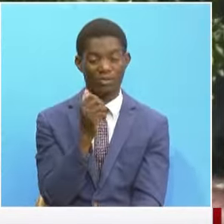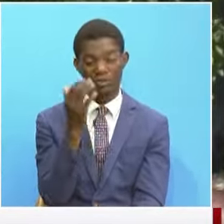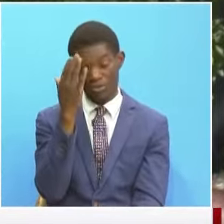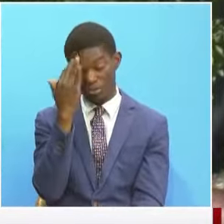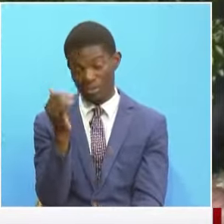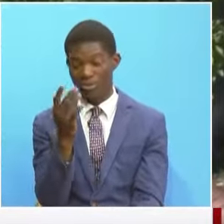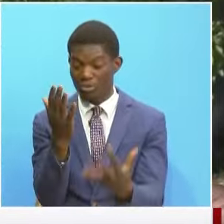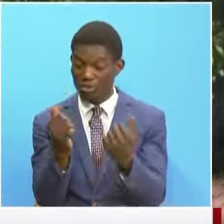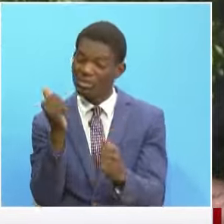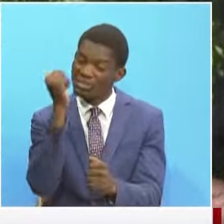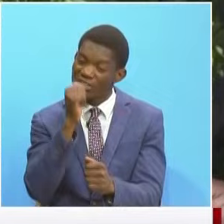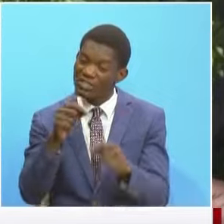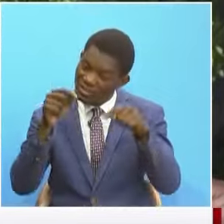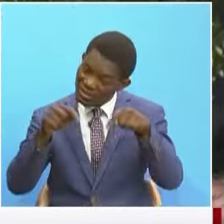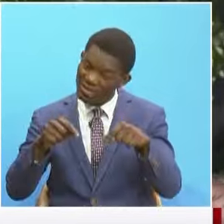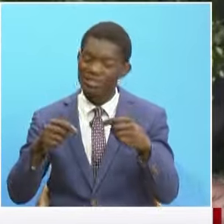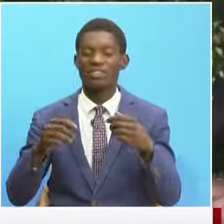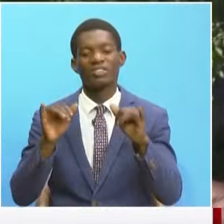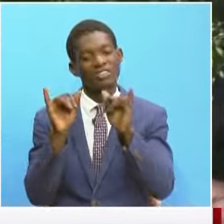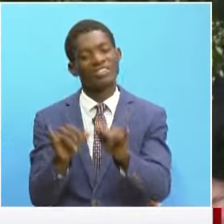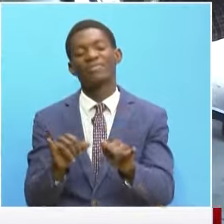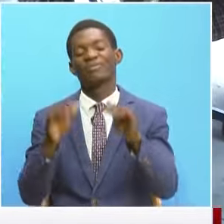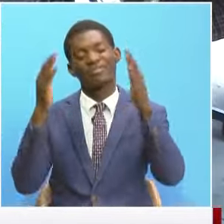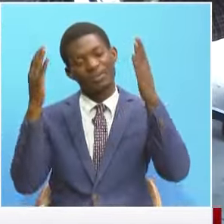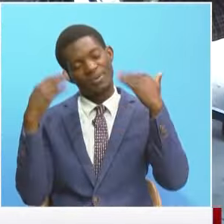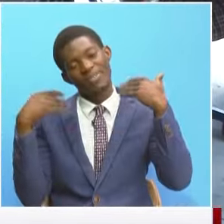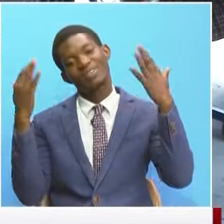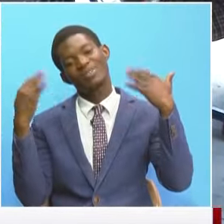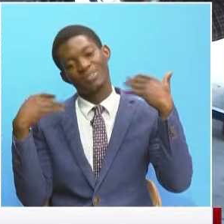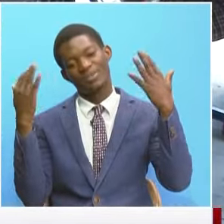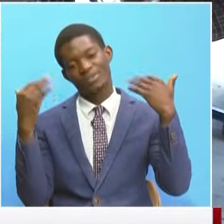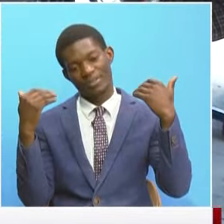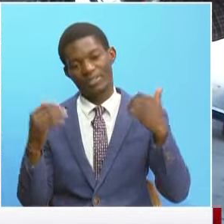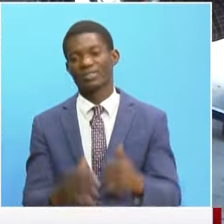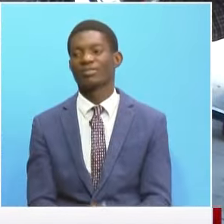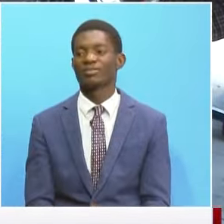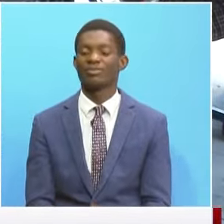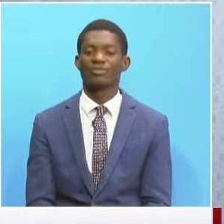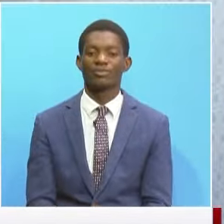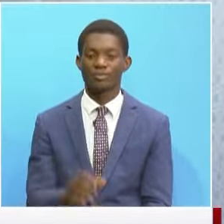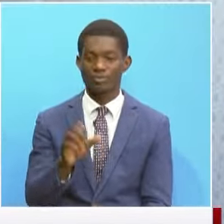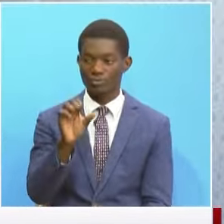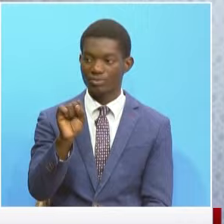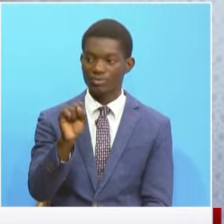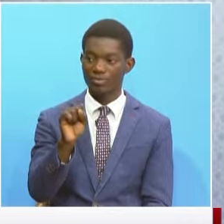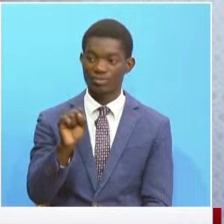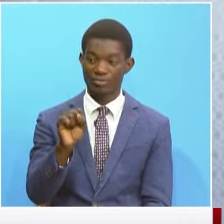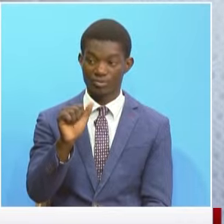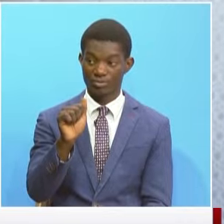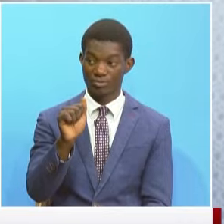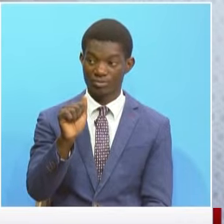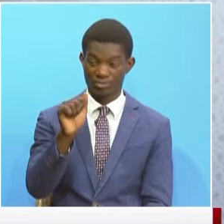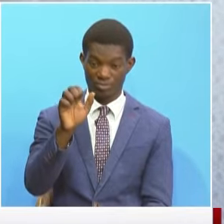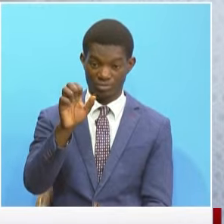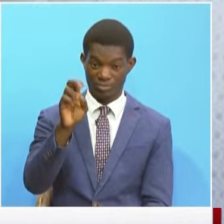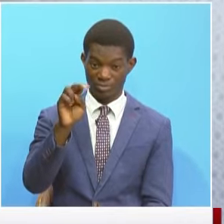stay here in school is as comfortable as it should be. Senanga District Education Board Secretary Katukula Mwonda